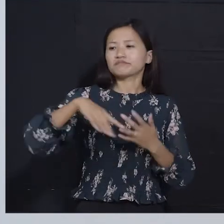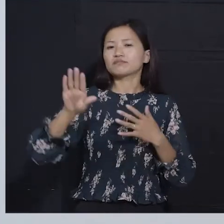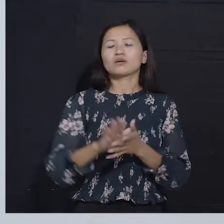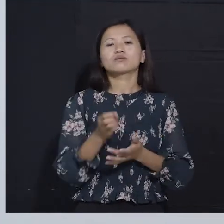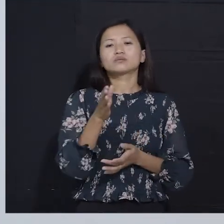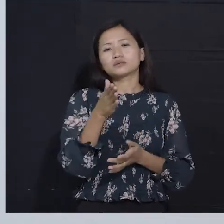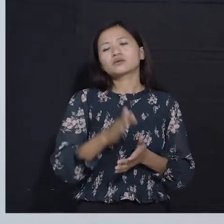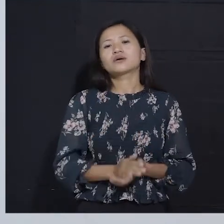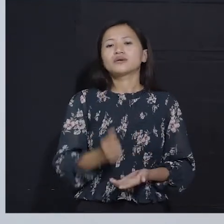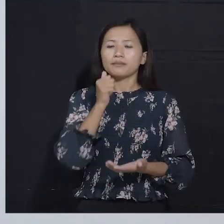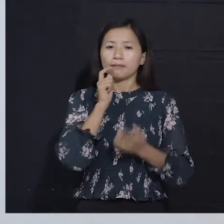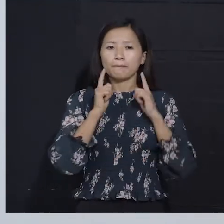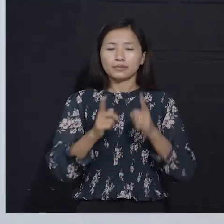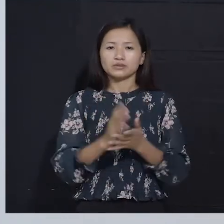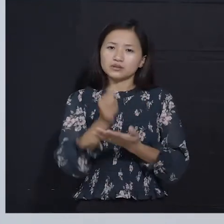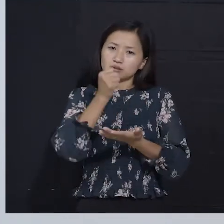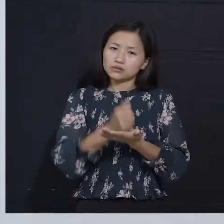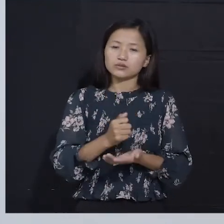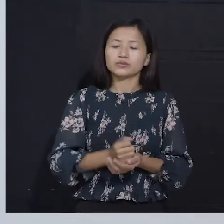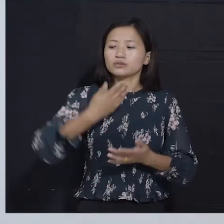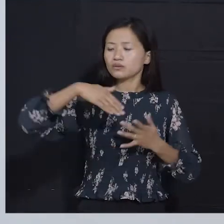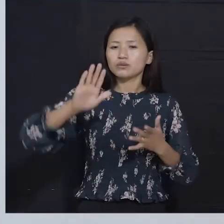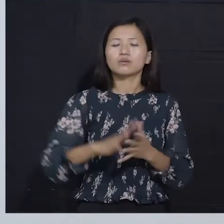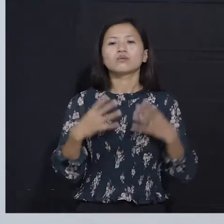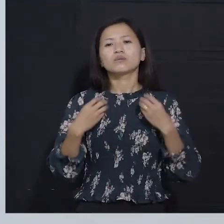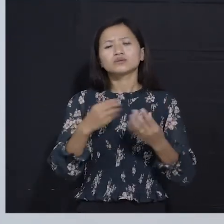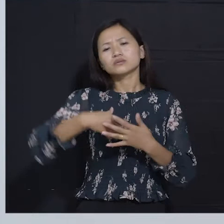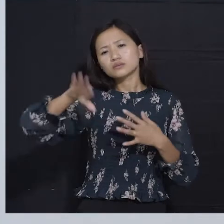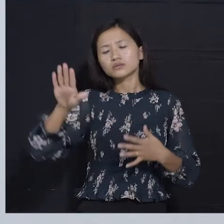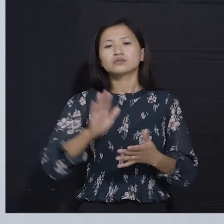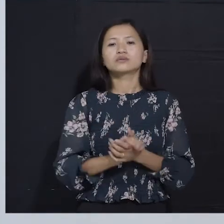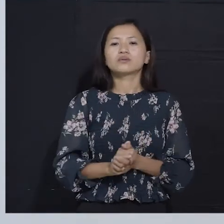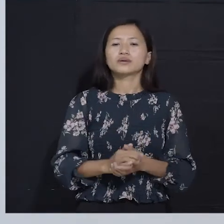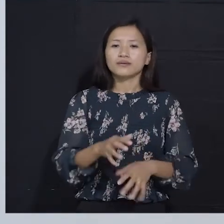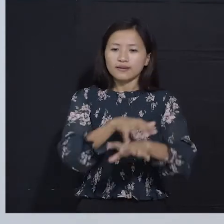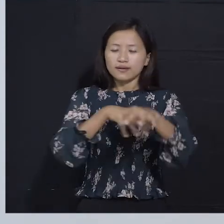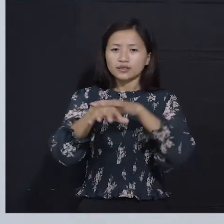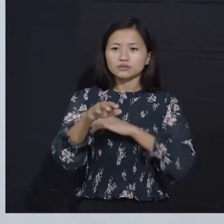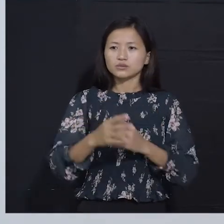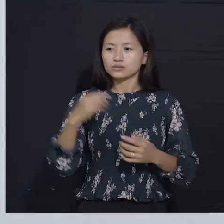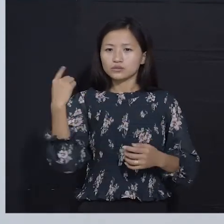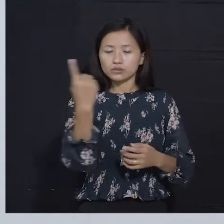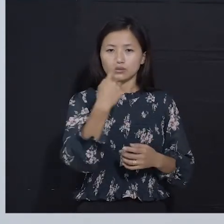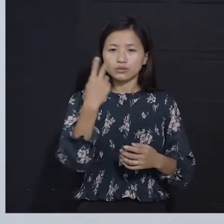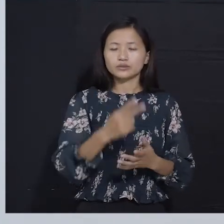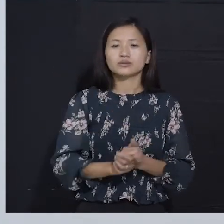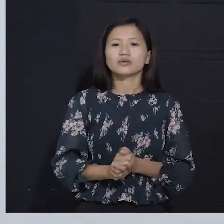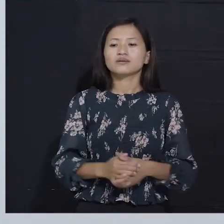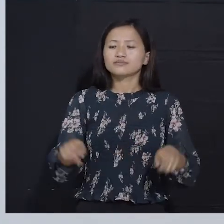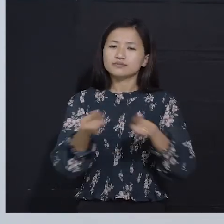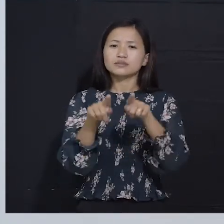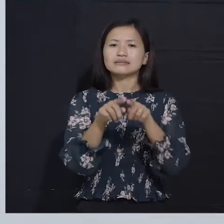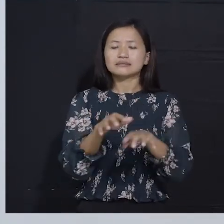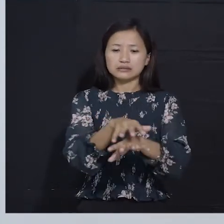that it should go, or it would be wanting to go, because when animals roam in group, they also feel much better, like human